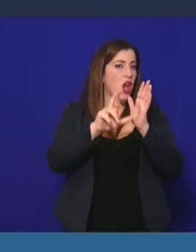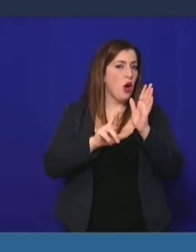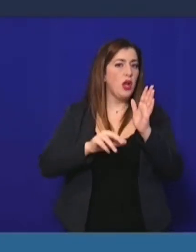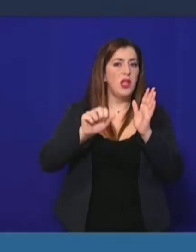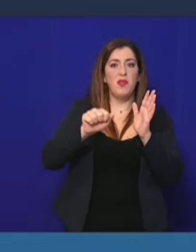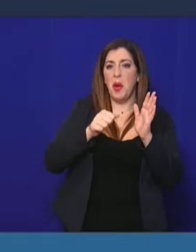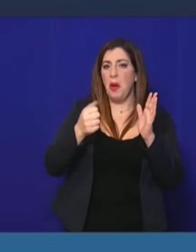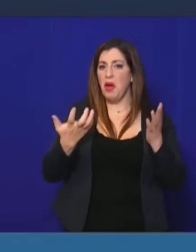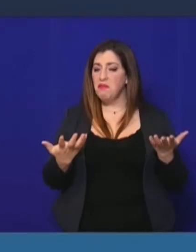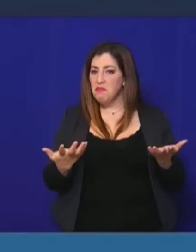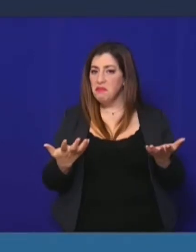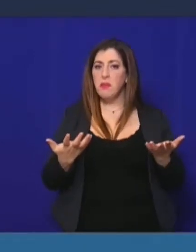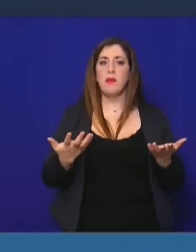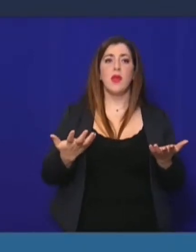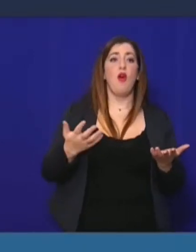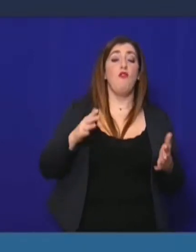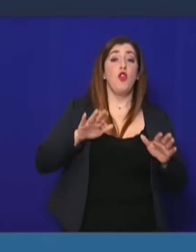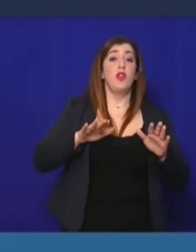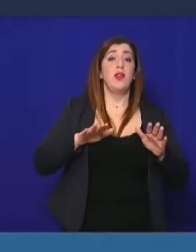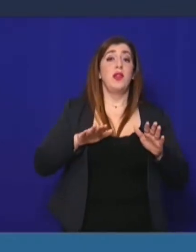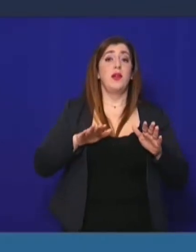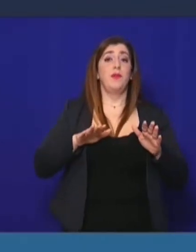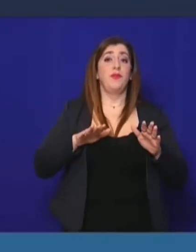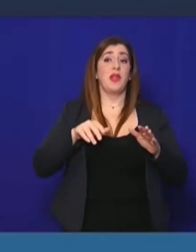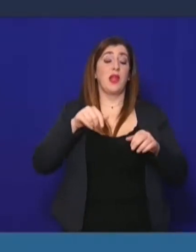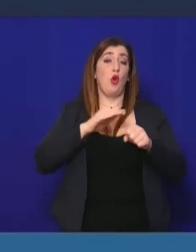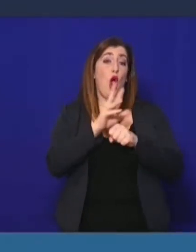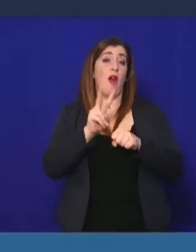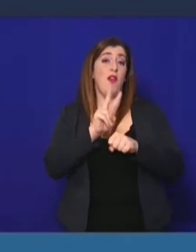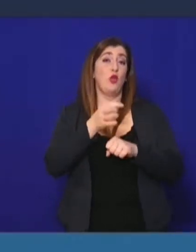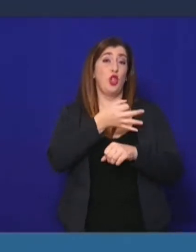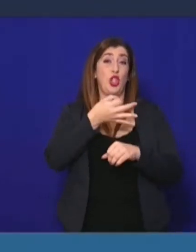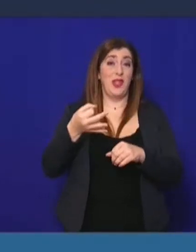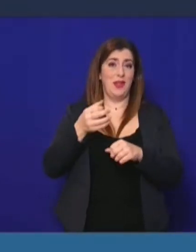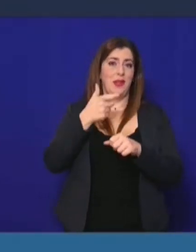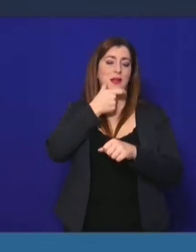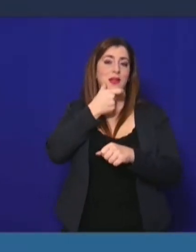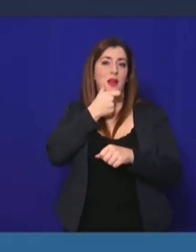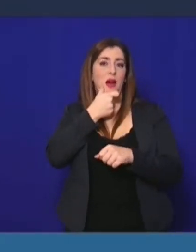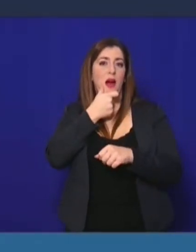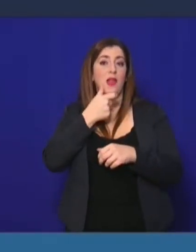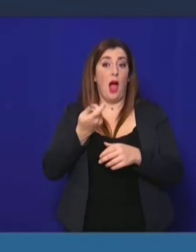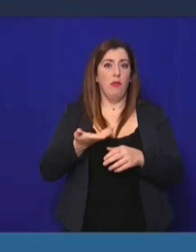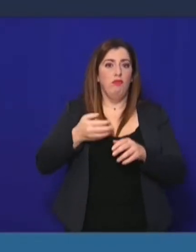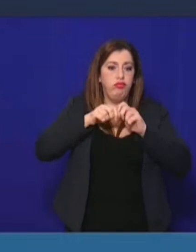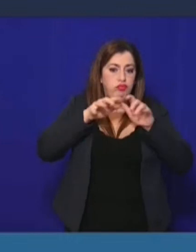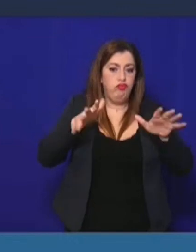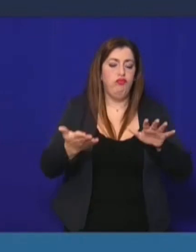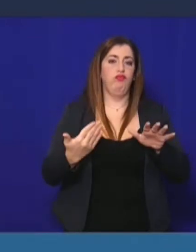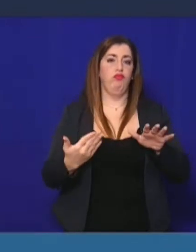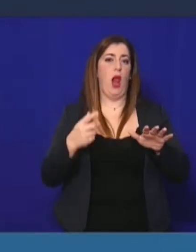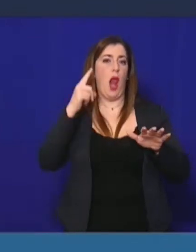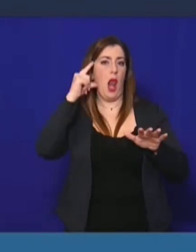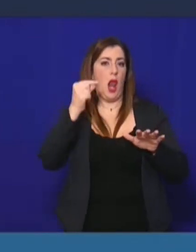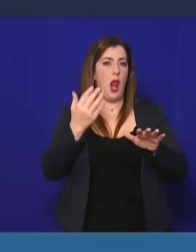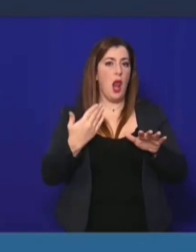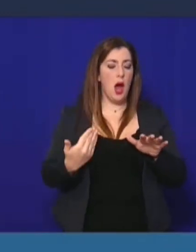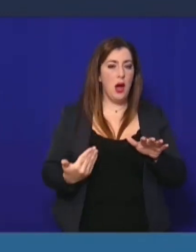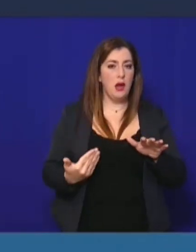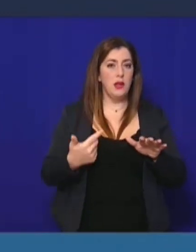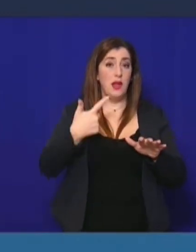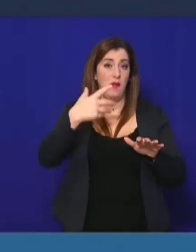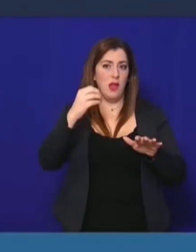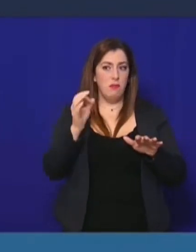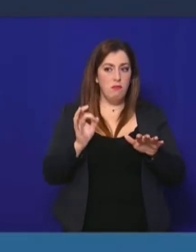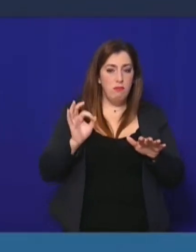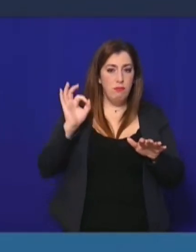jiżdied ukoll dan il-każ, il-varjant skużani il-ġdid li jinfirex sa 70% aktar. Ilna naqxej ma